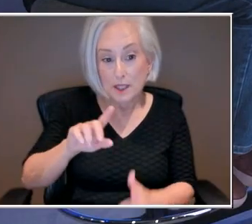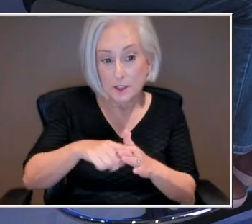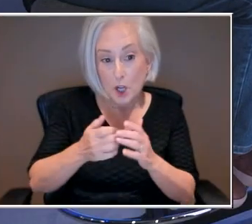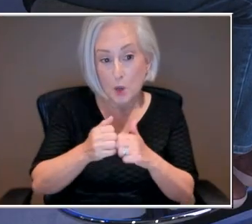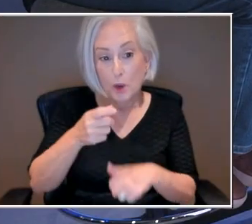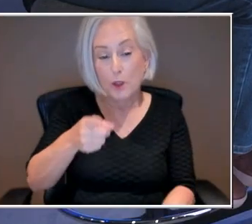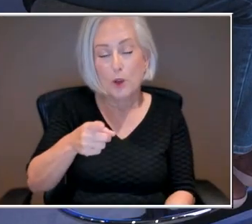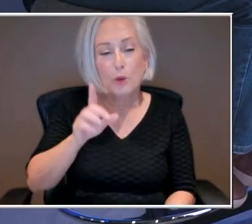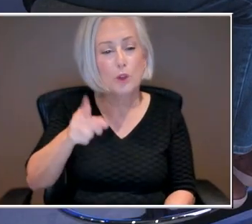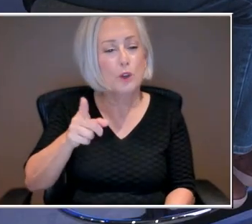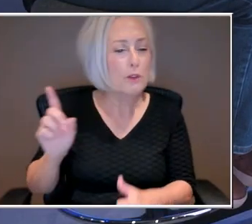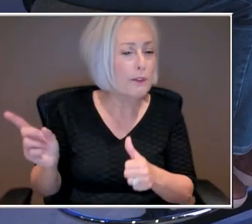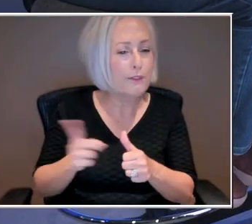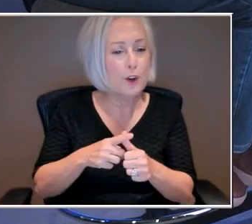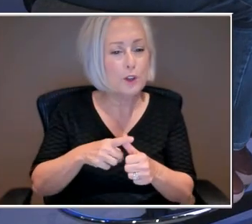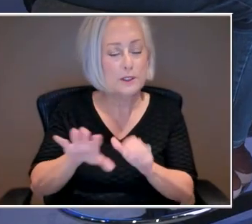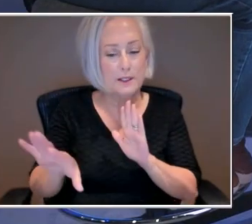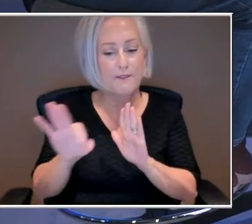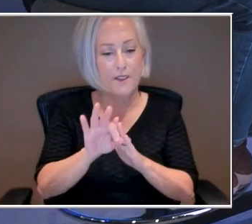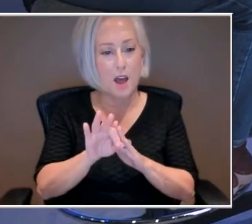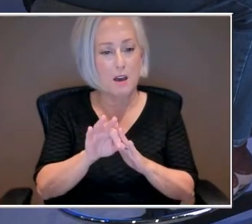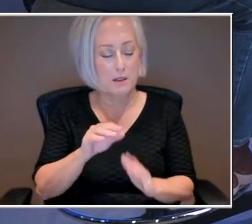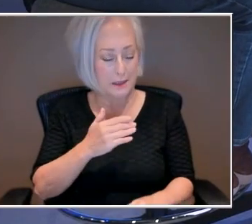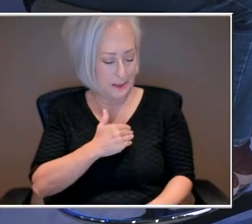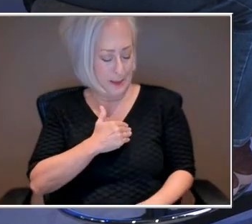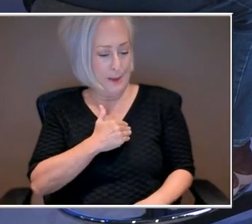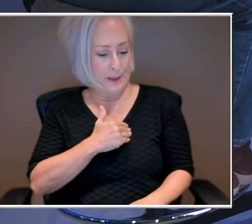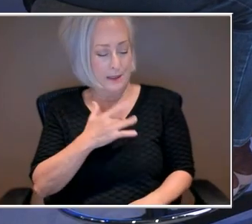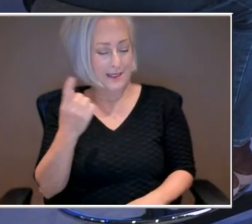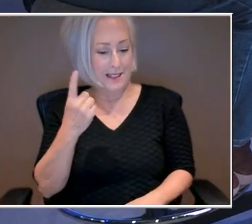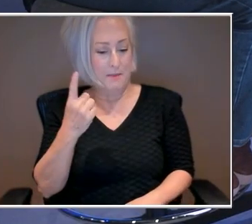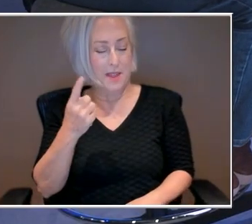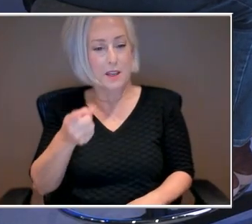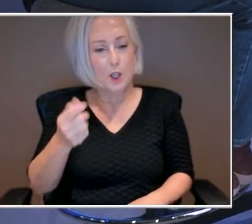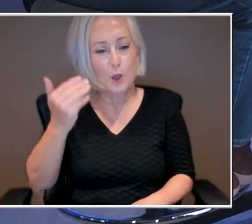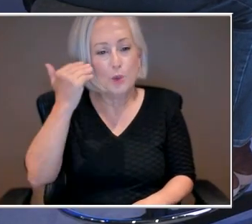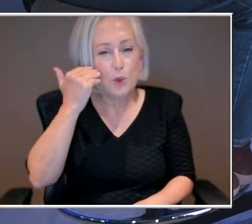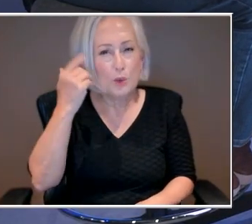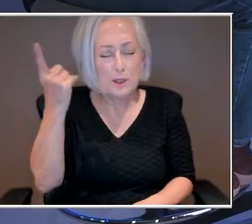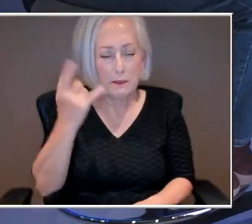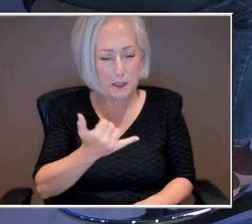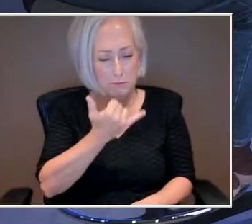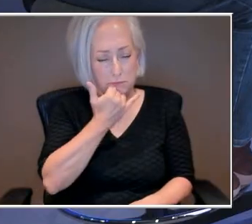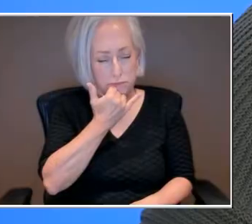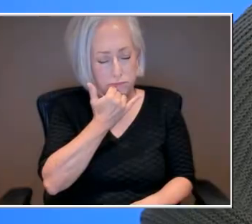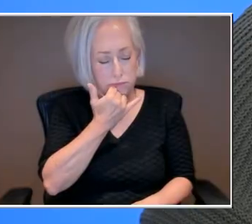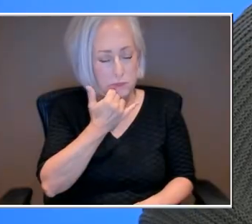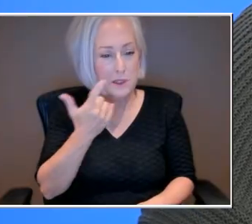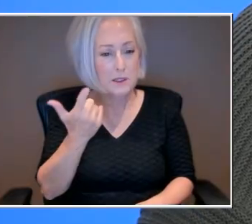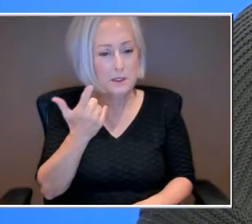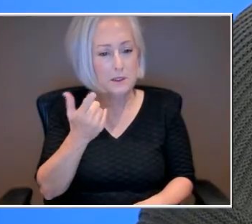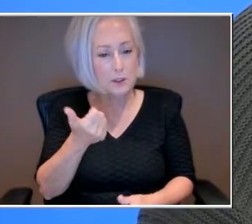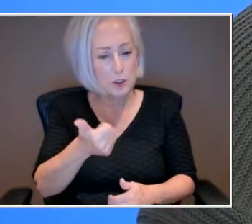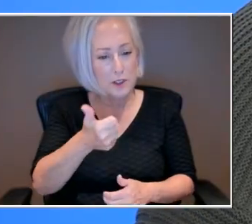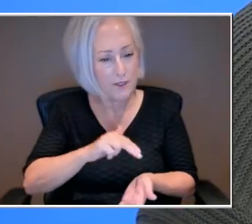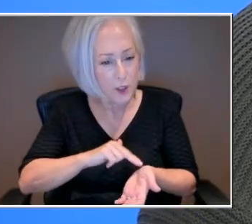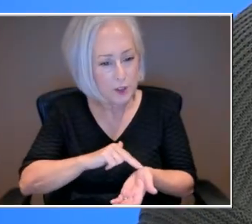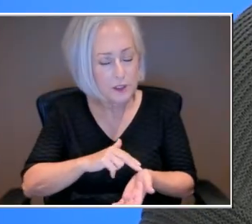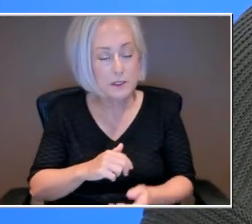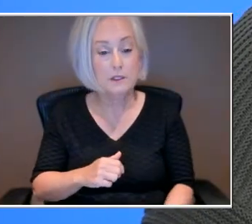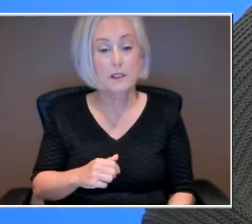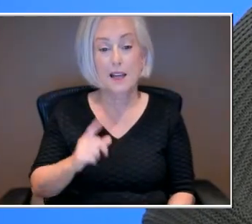discover that spot on your breast? You knew something was wrong, but you're a nurse, you knew something was a little off. Yeah, so I think it was August